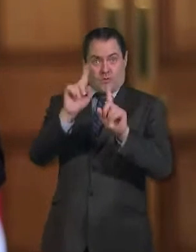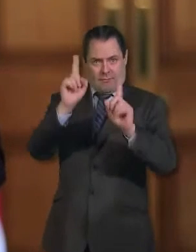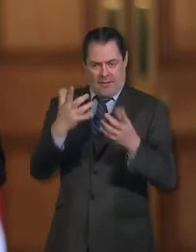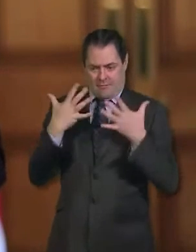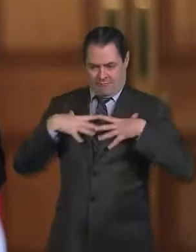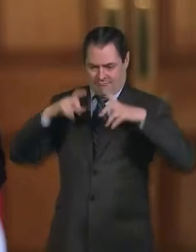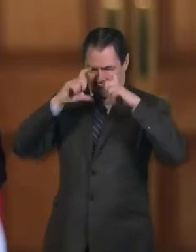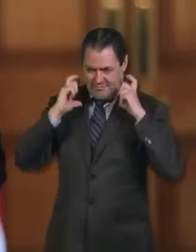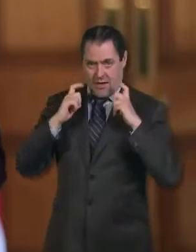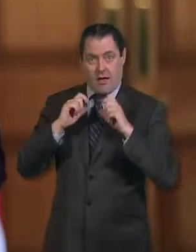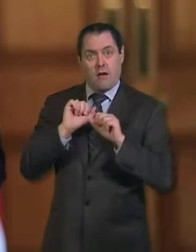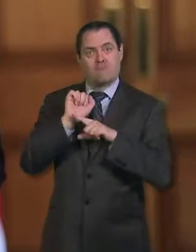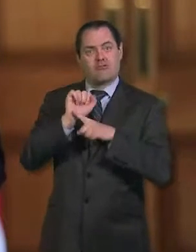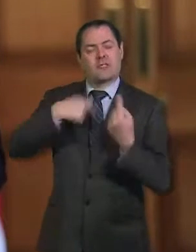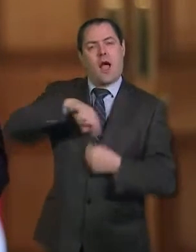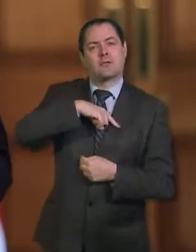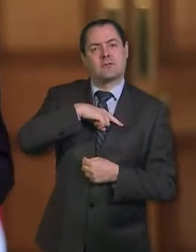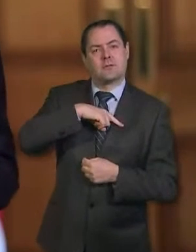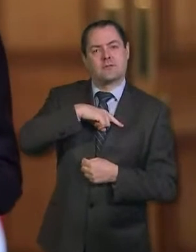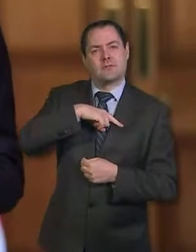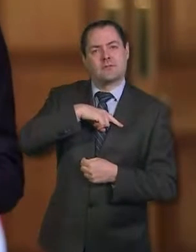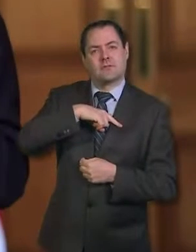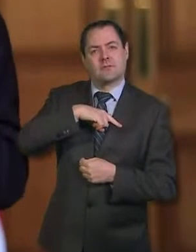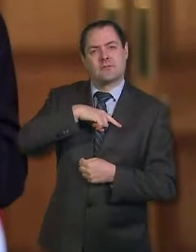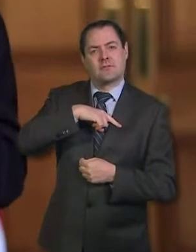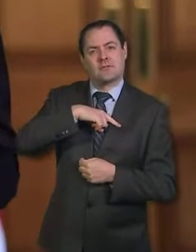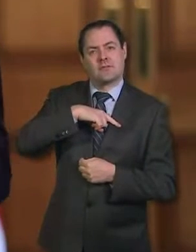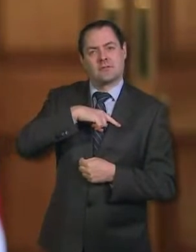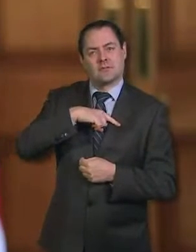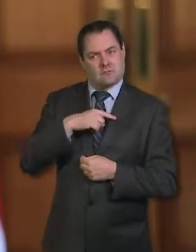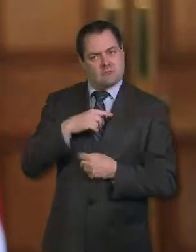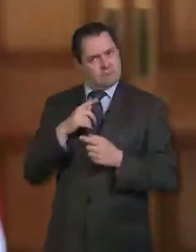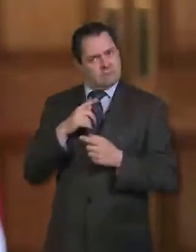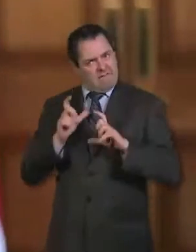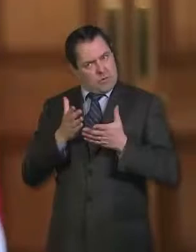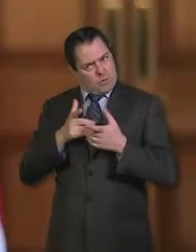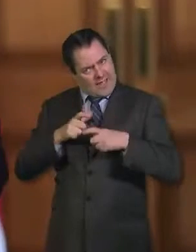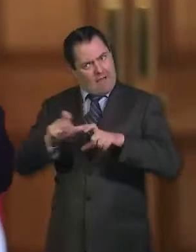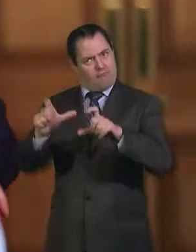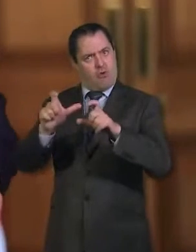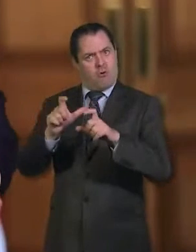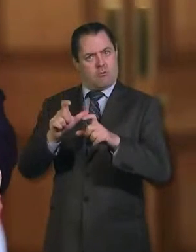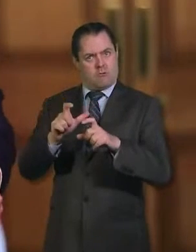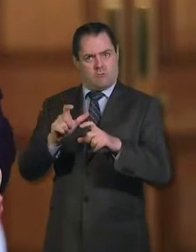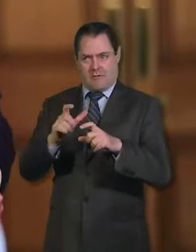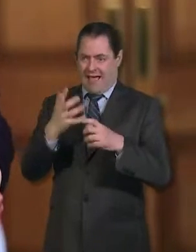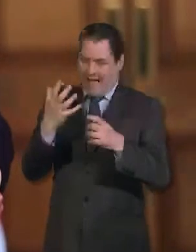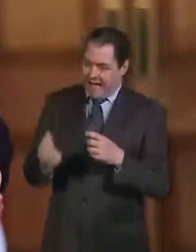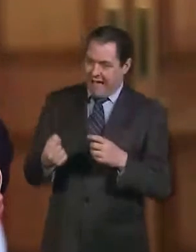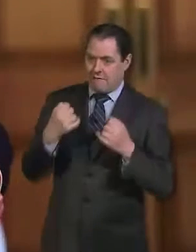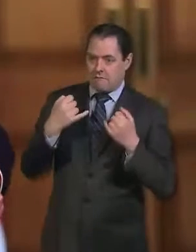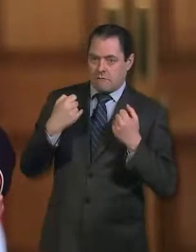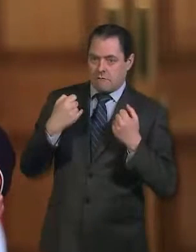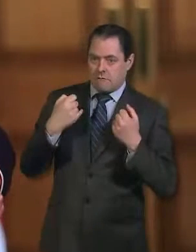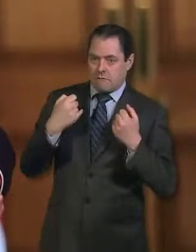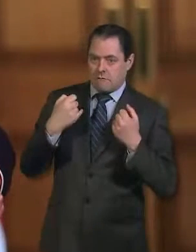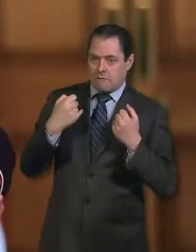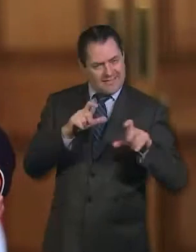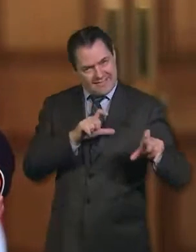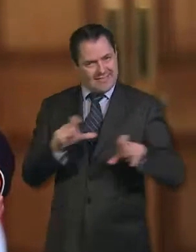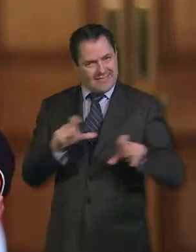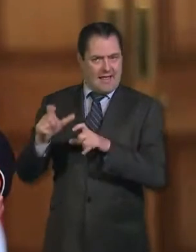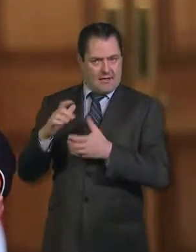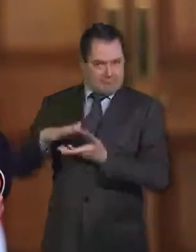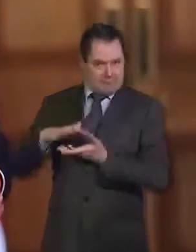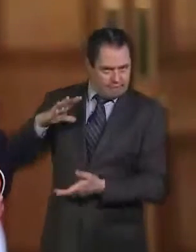as long as the virus remains on these shores. The next thing I wanted to update you on is some of the remarkable R&D into